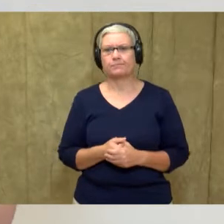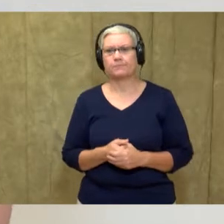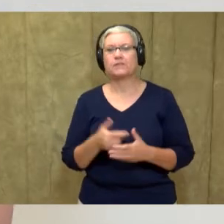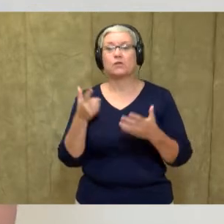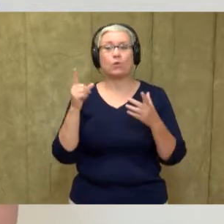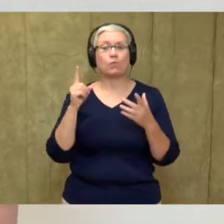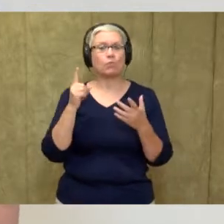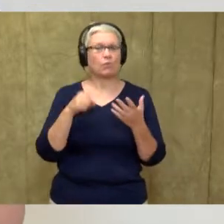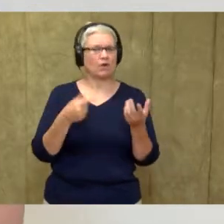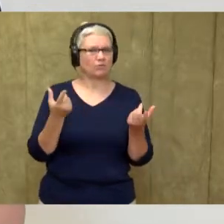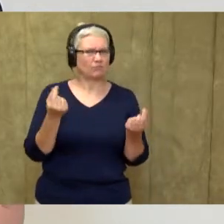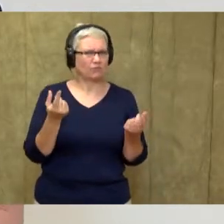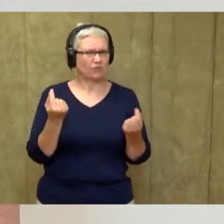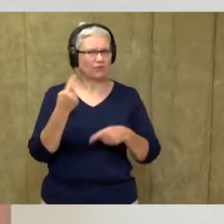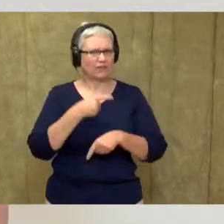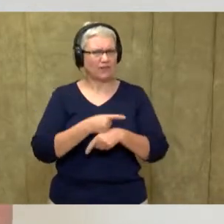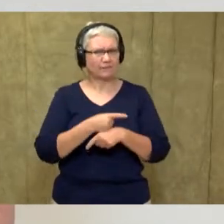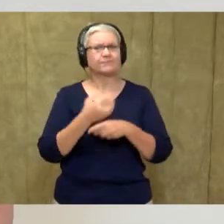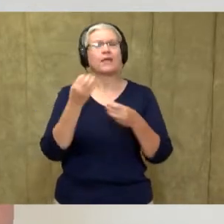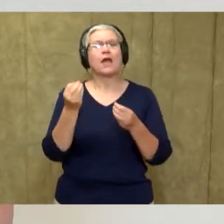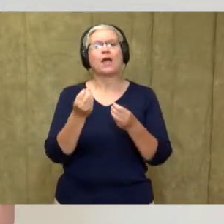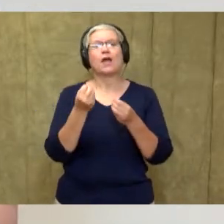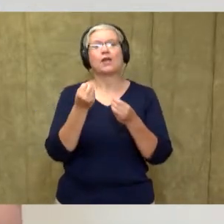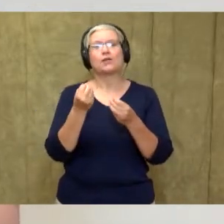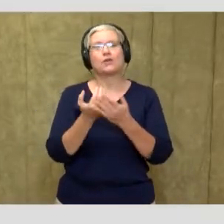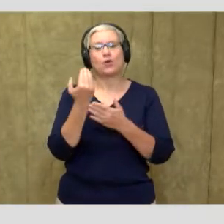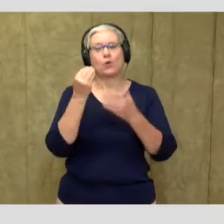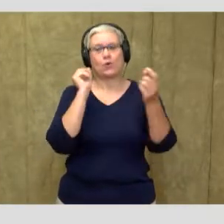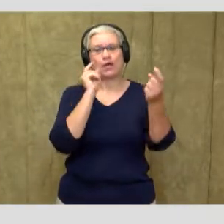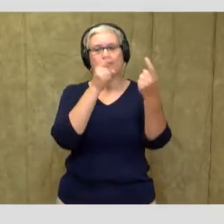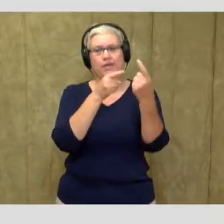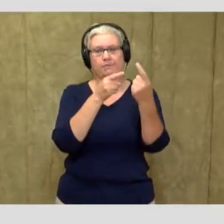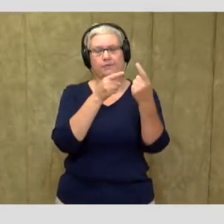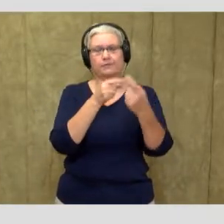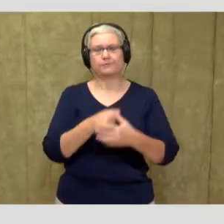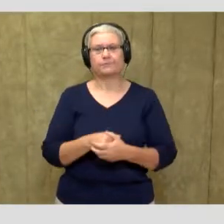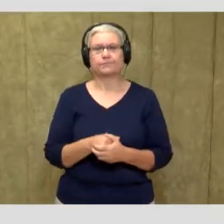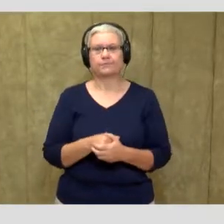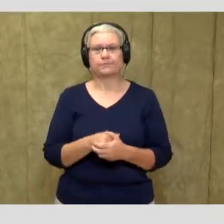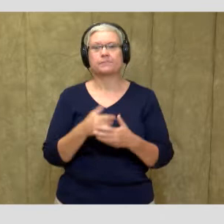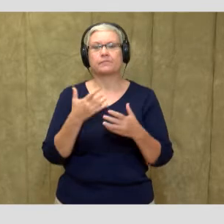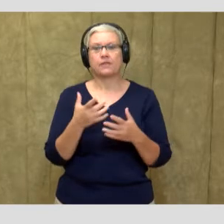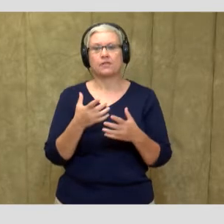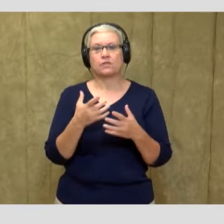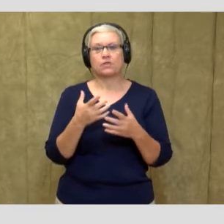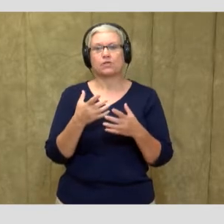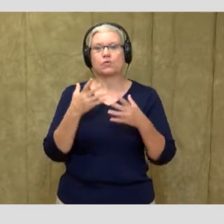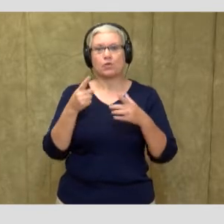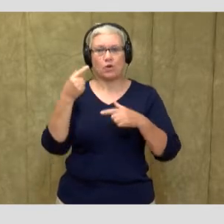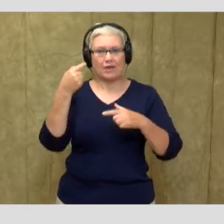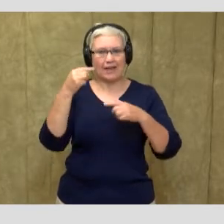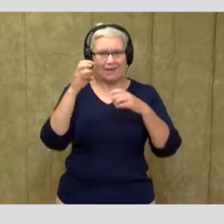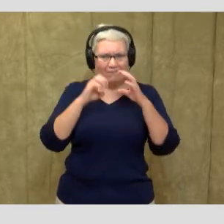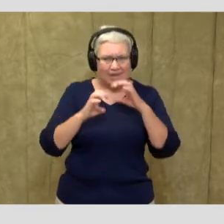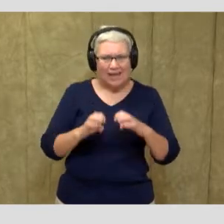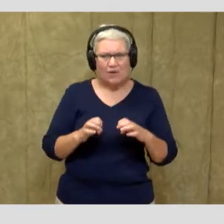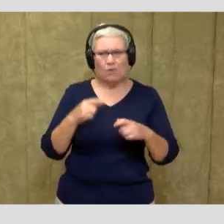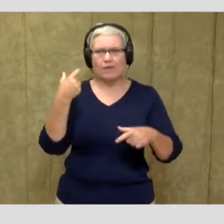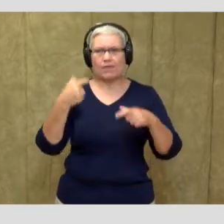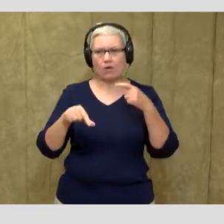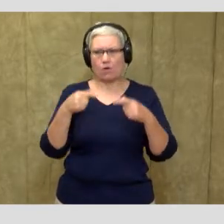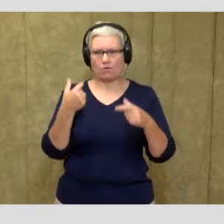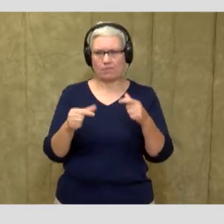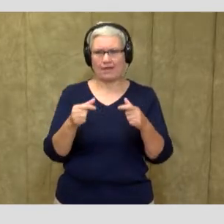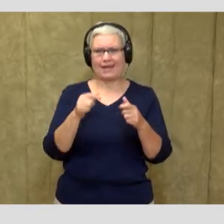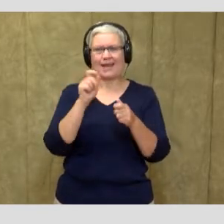looking at today is a new objective. Basically, it's delineate and evaluate the argument and specific claims in